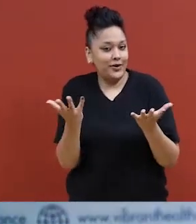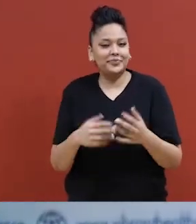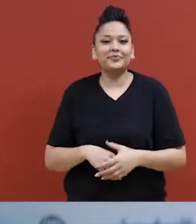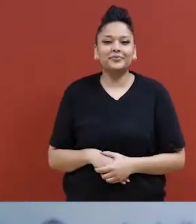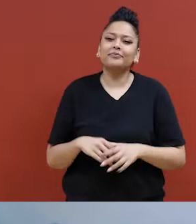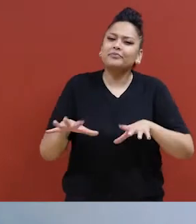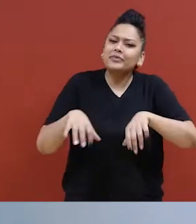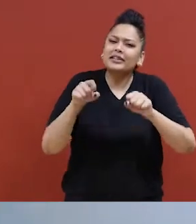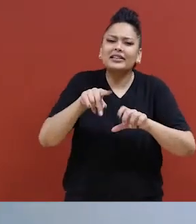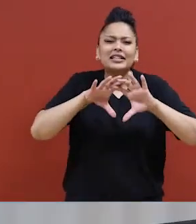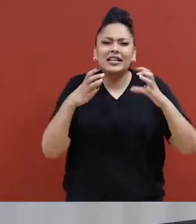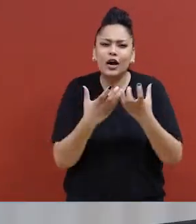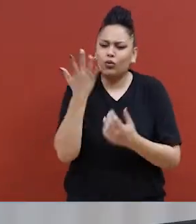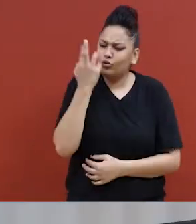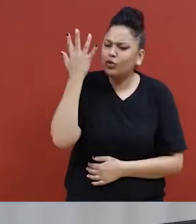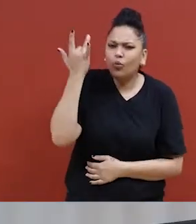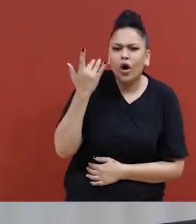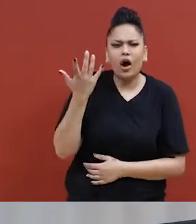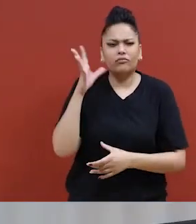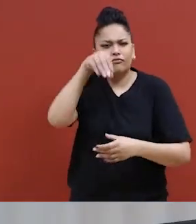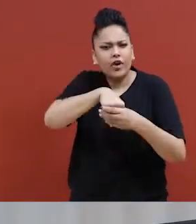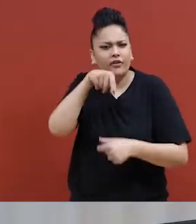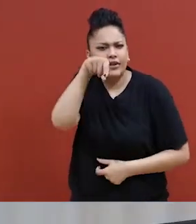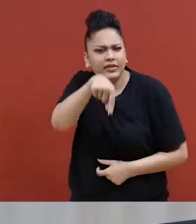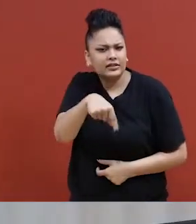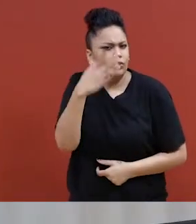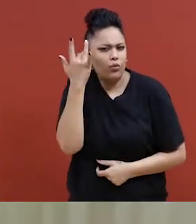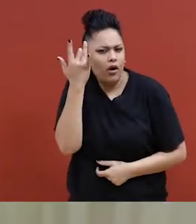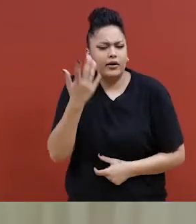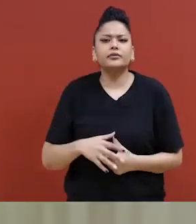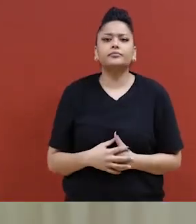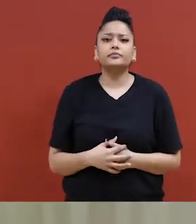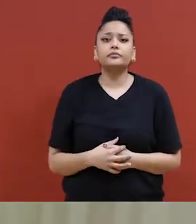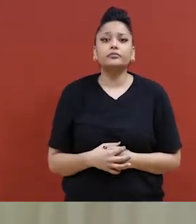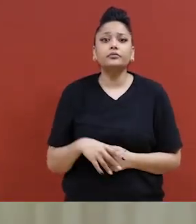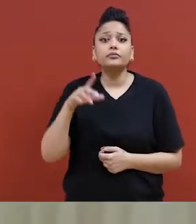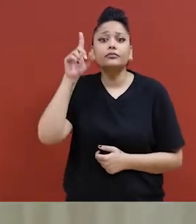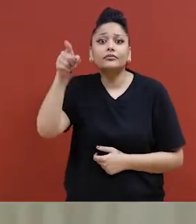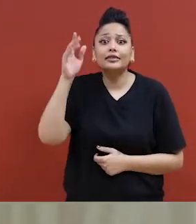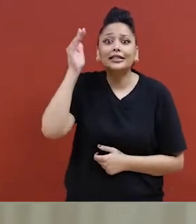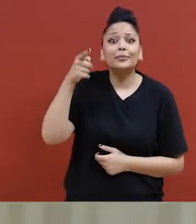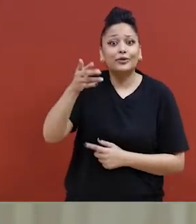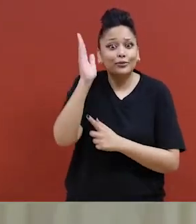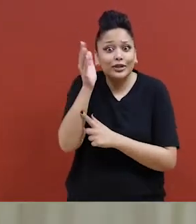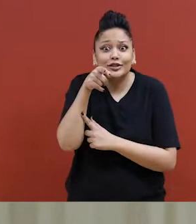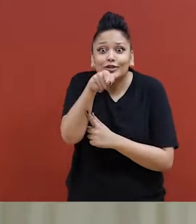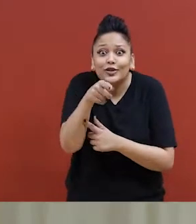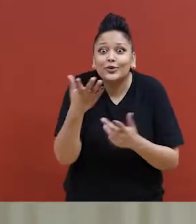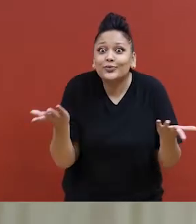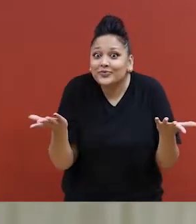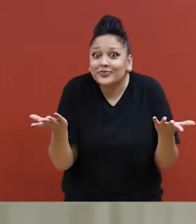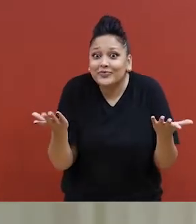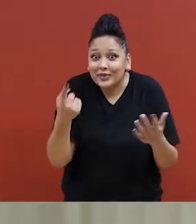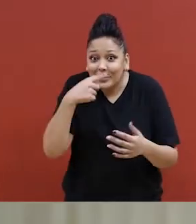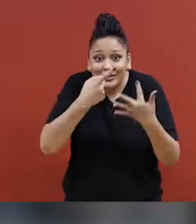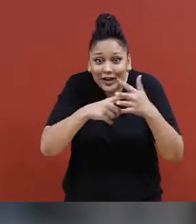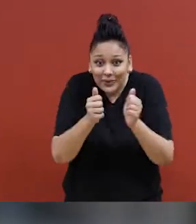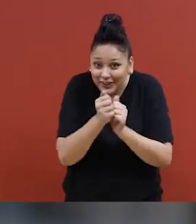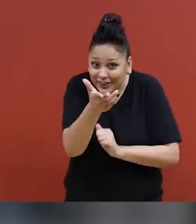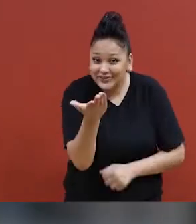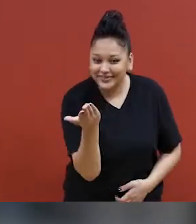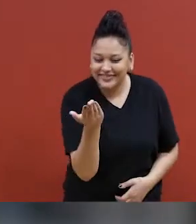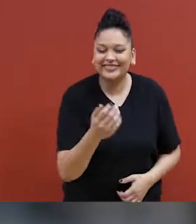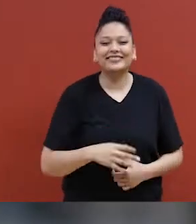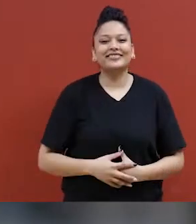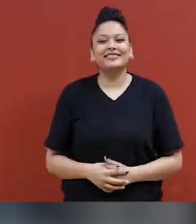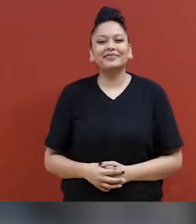you took that class? What brought you to Wen-Do? So Katie, hi, good to see you. May I ask you to start?